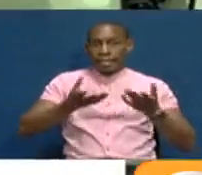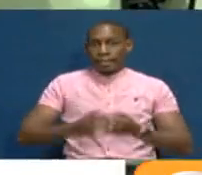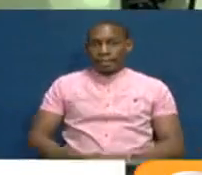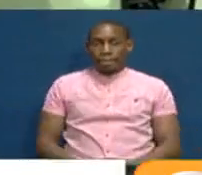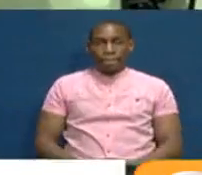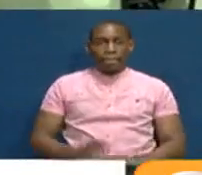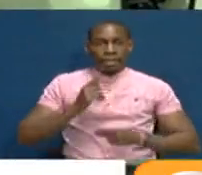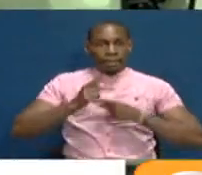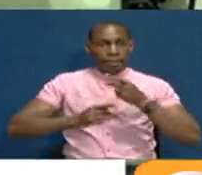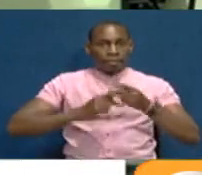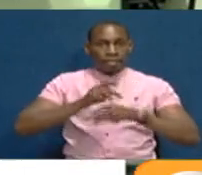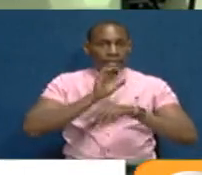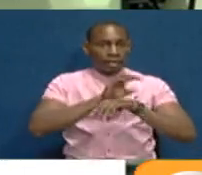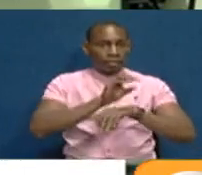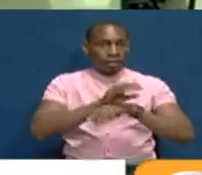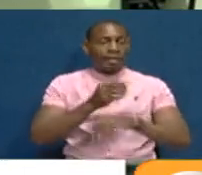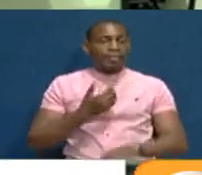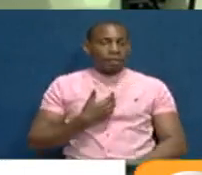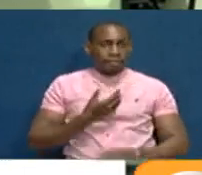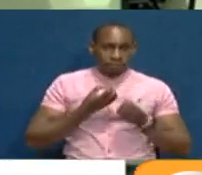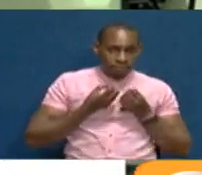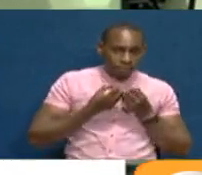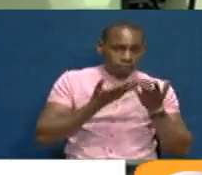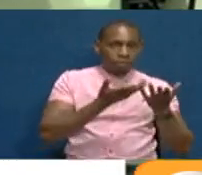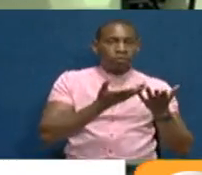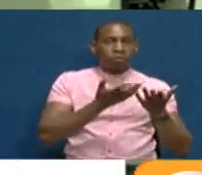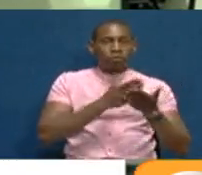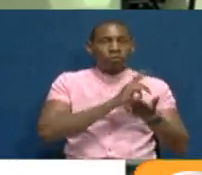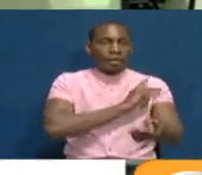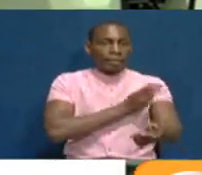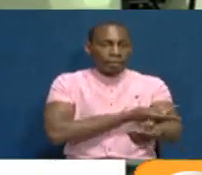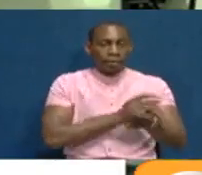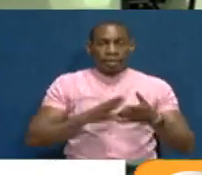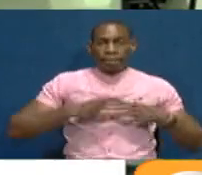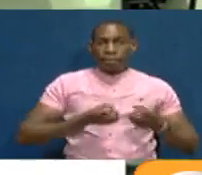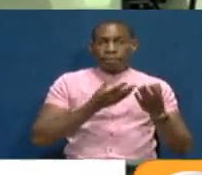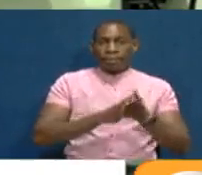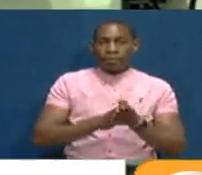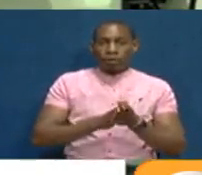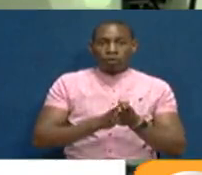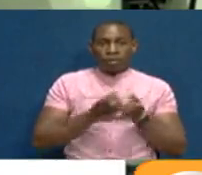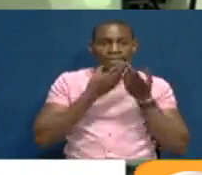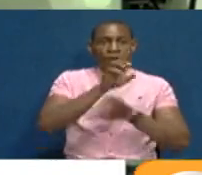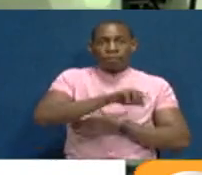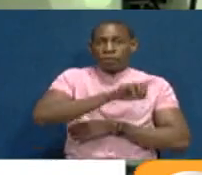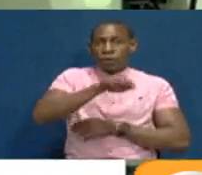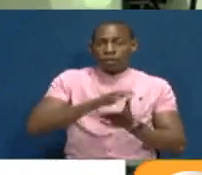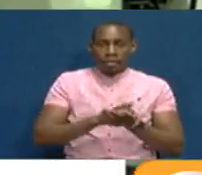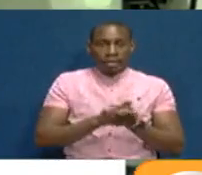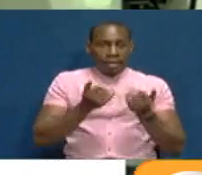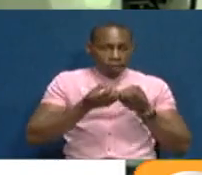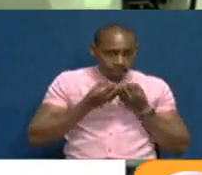There's a process of counseling. Information is power. Many people are misinformed, so you